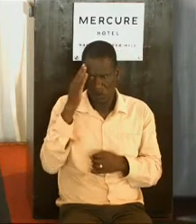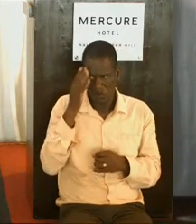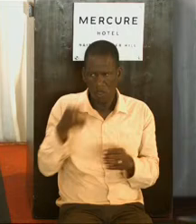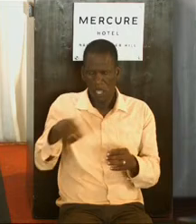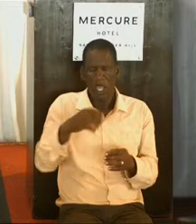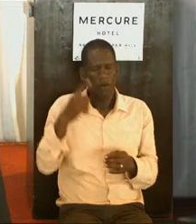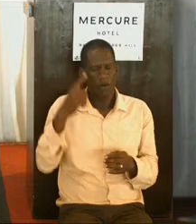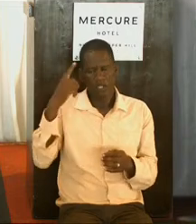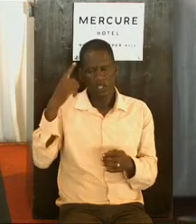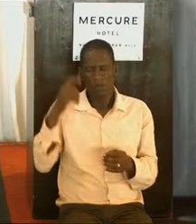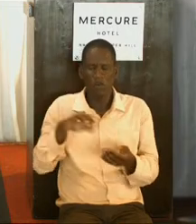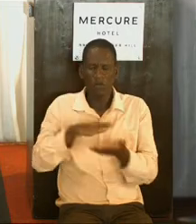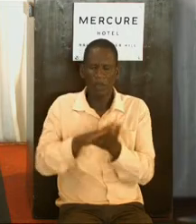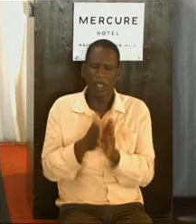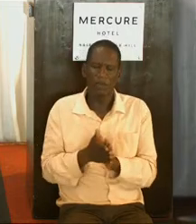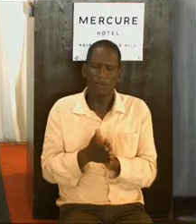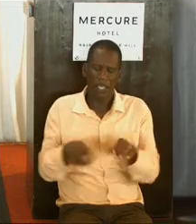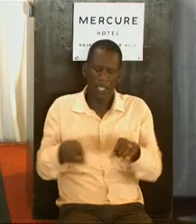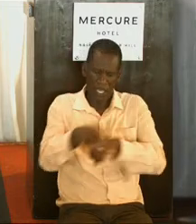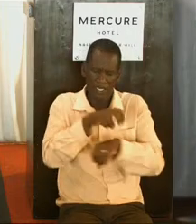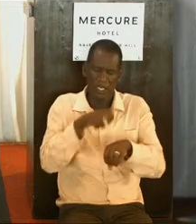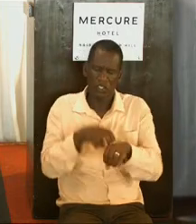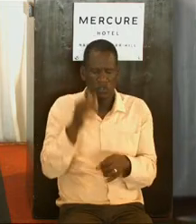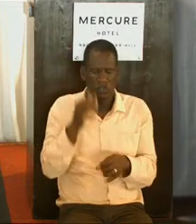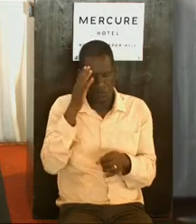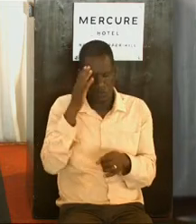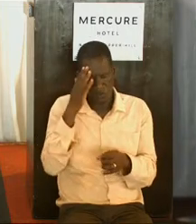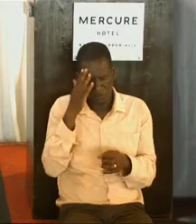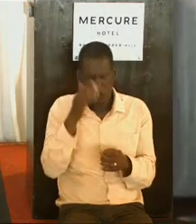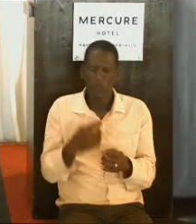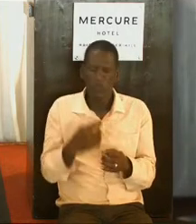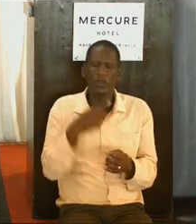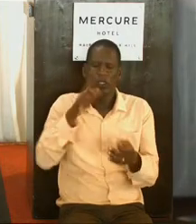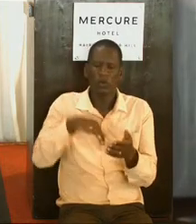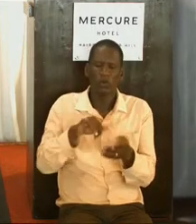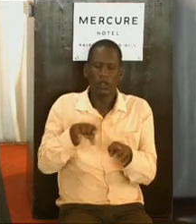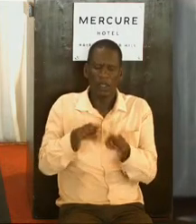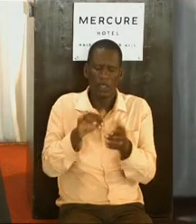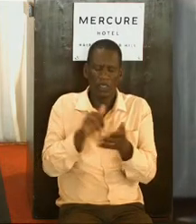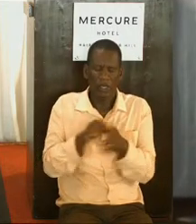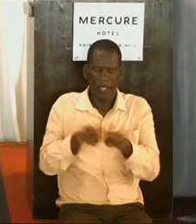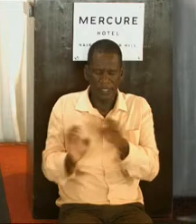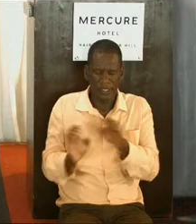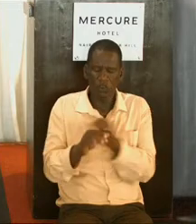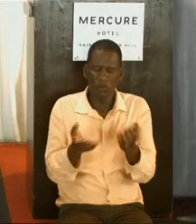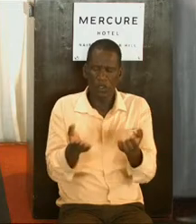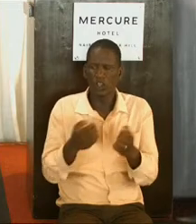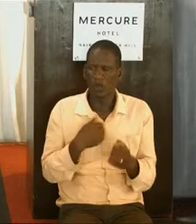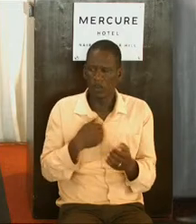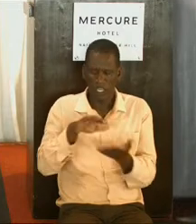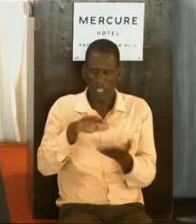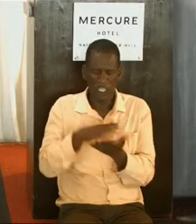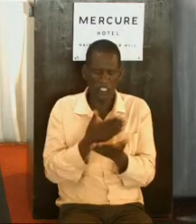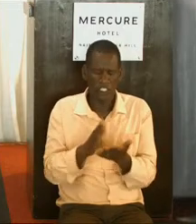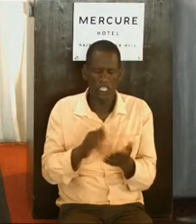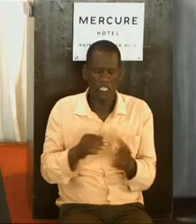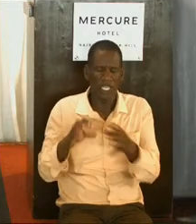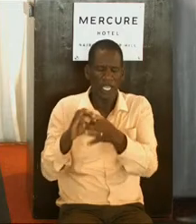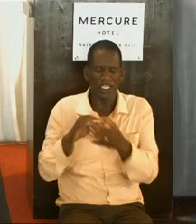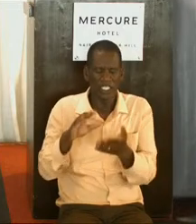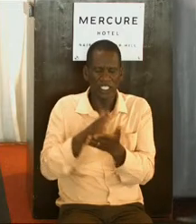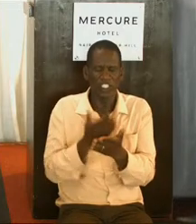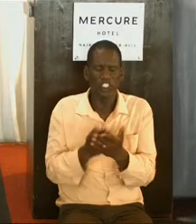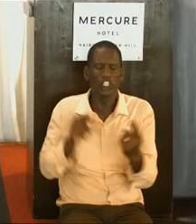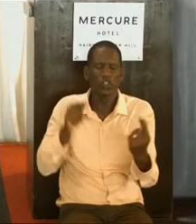dreams of becoming a nation you know we we claim that as a country we are supposed to have a shared you know culture